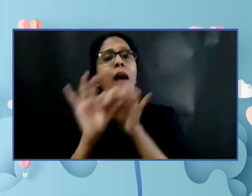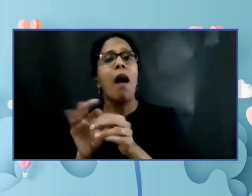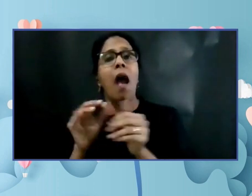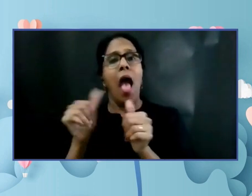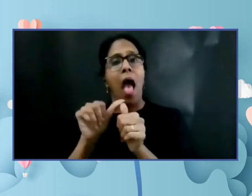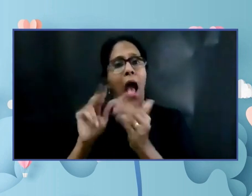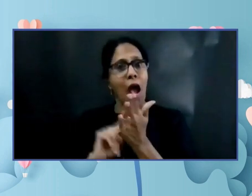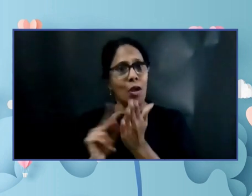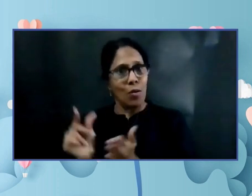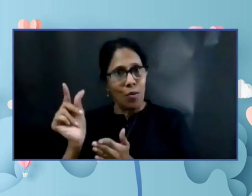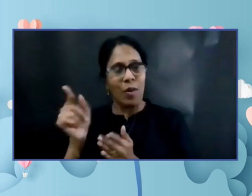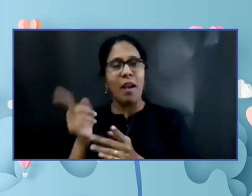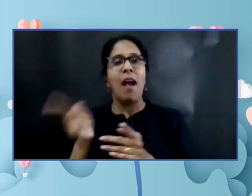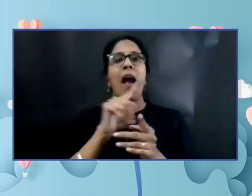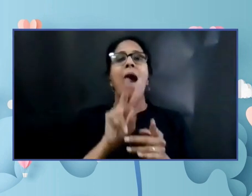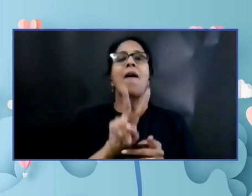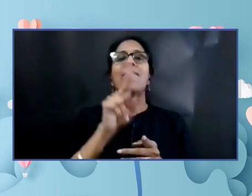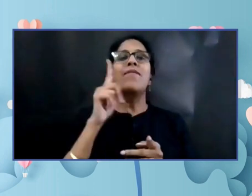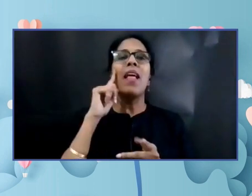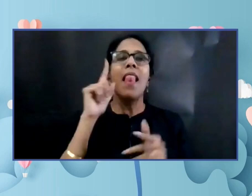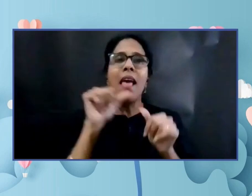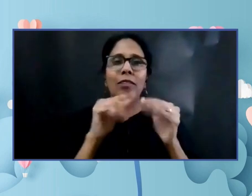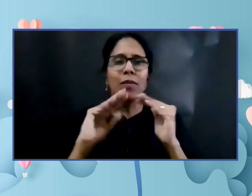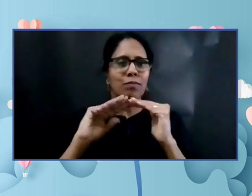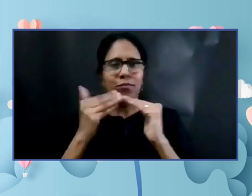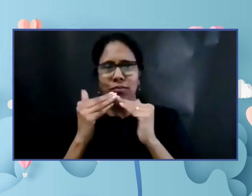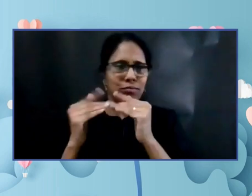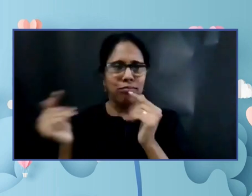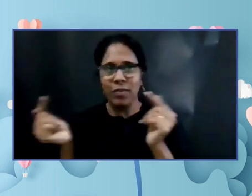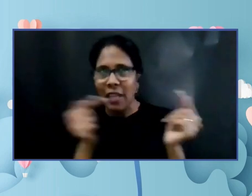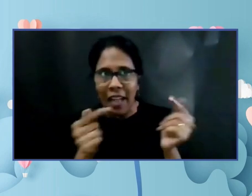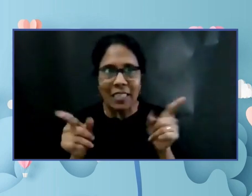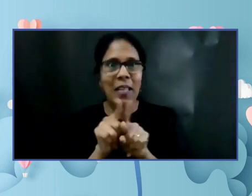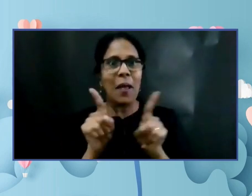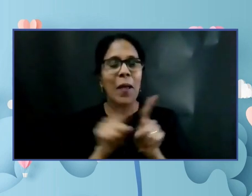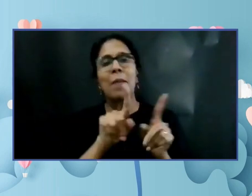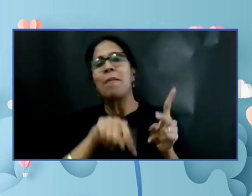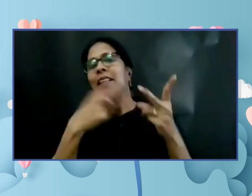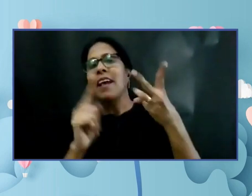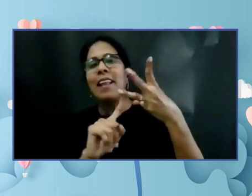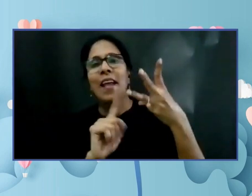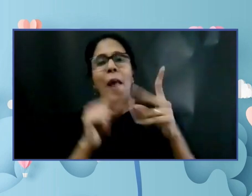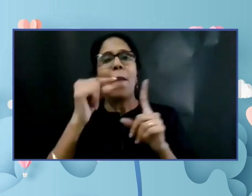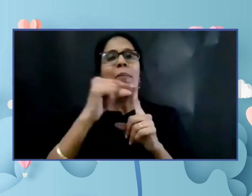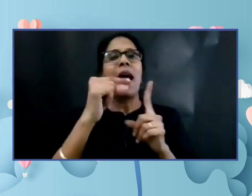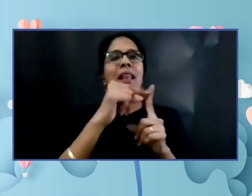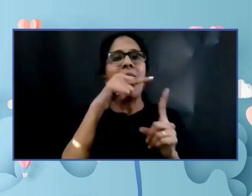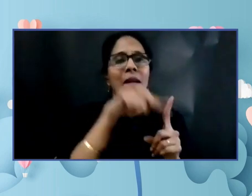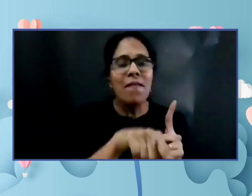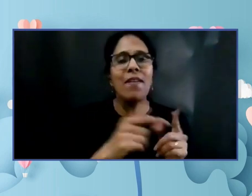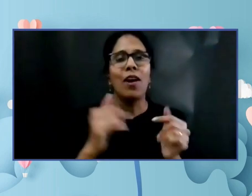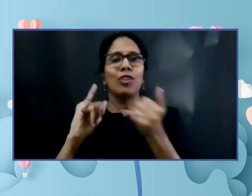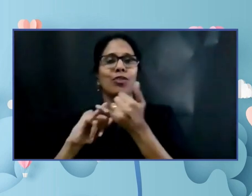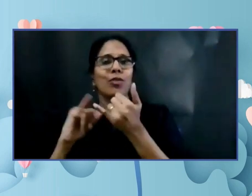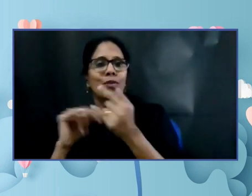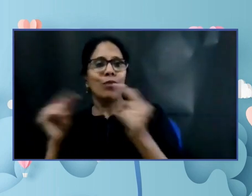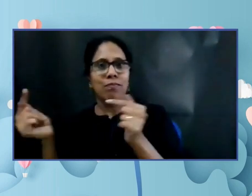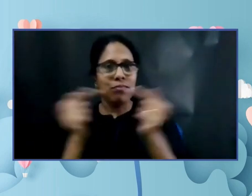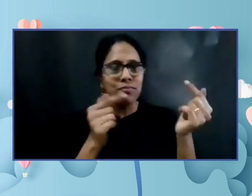Vilas Nayak. And I also saw Pranav Bakshi with his role model Sonu Sood having this brilliant